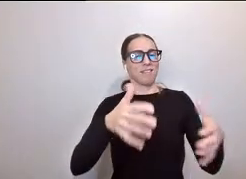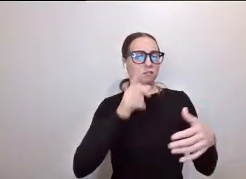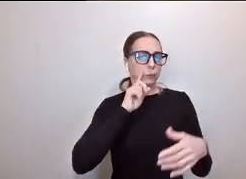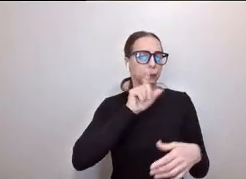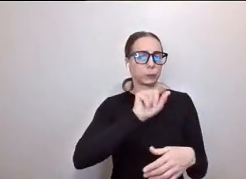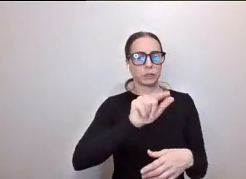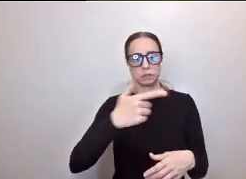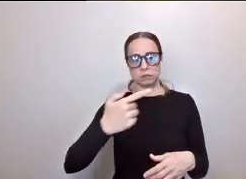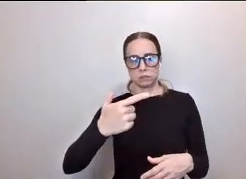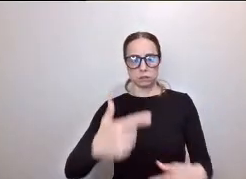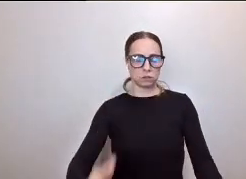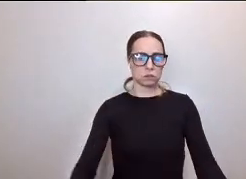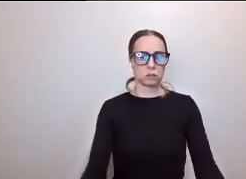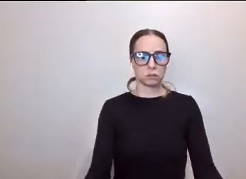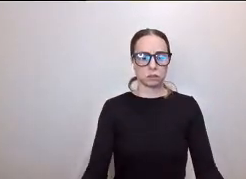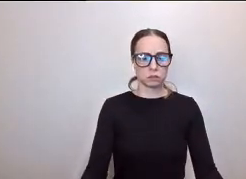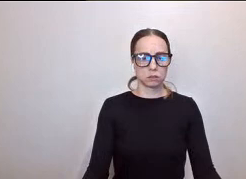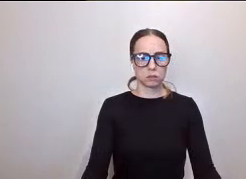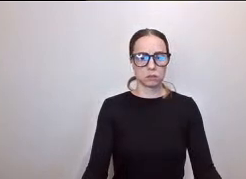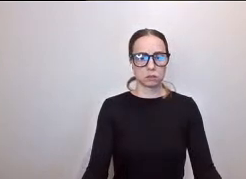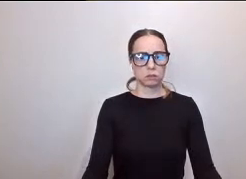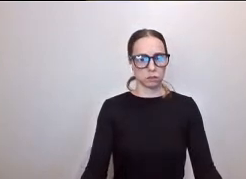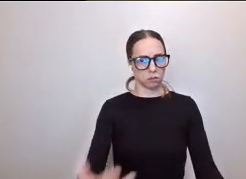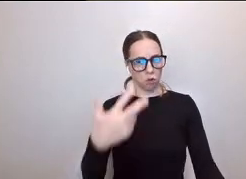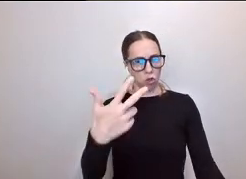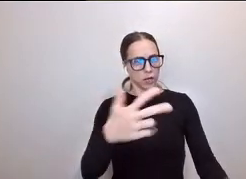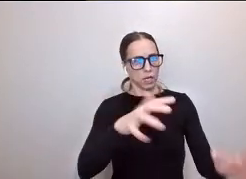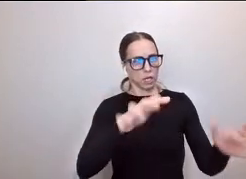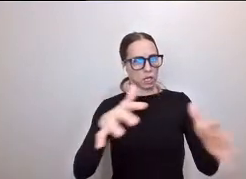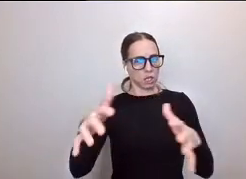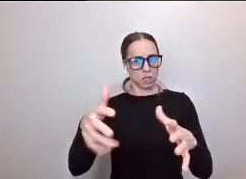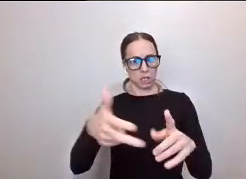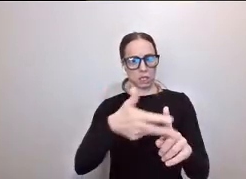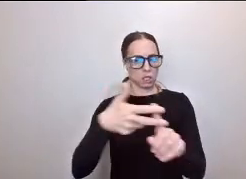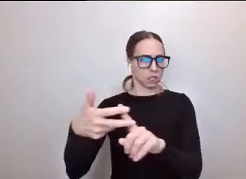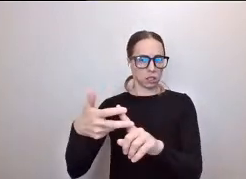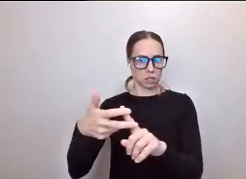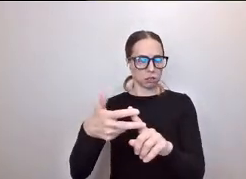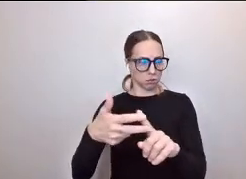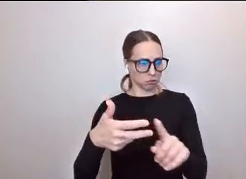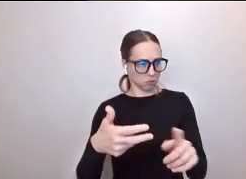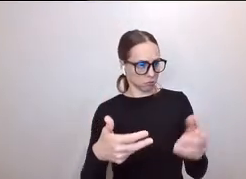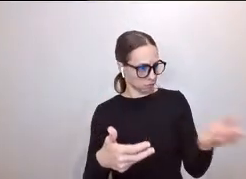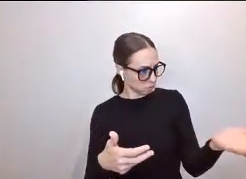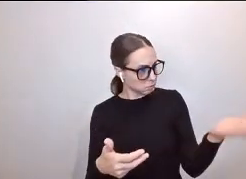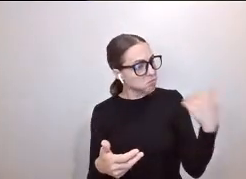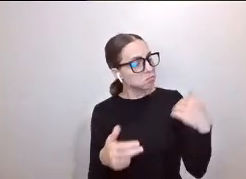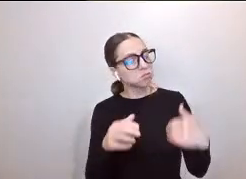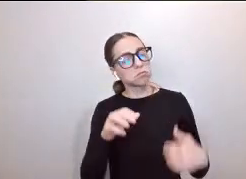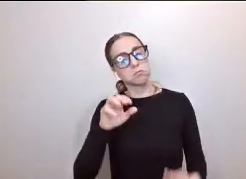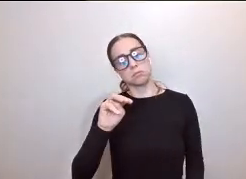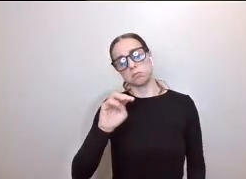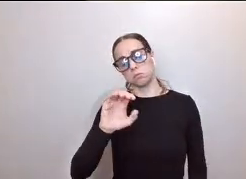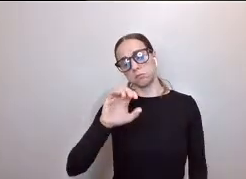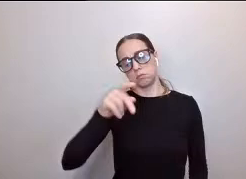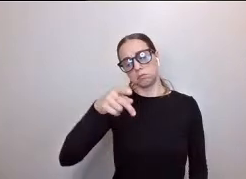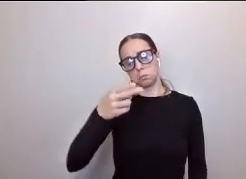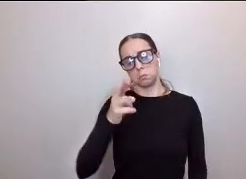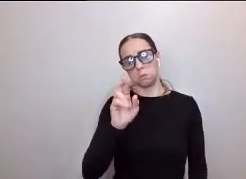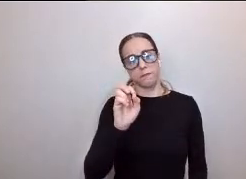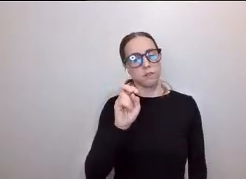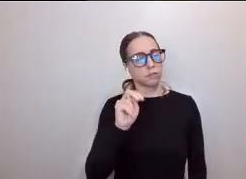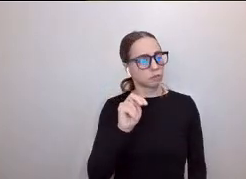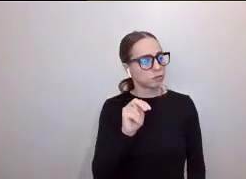The three recruit classes. So Ms. McPherson, there have been some questions about the three recruit